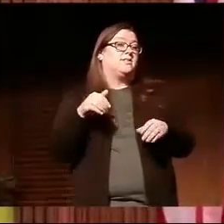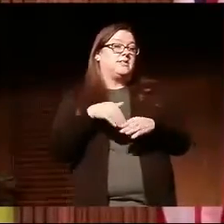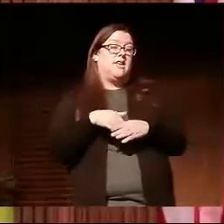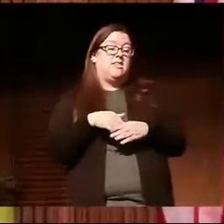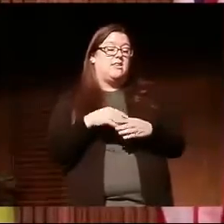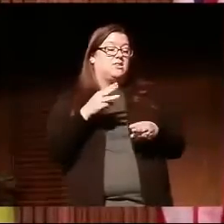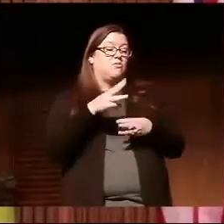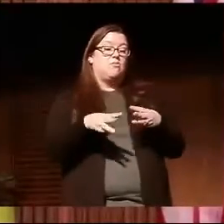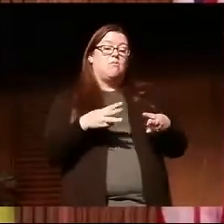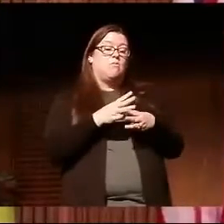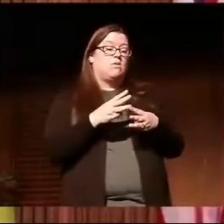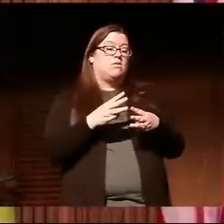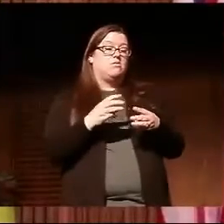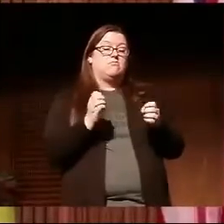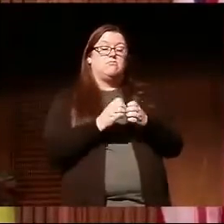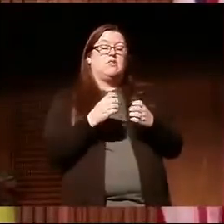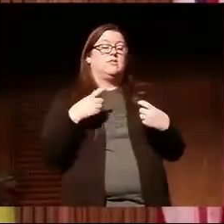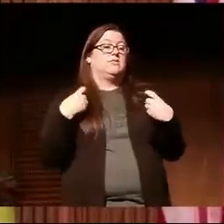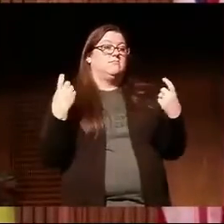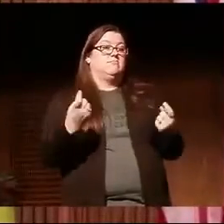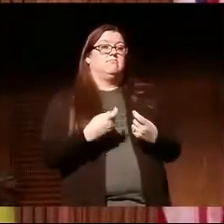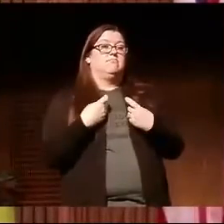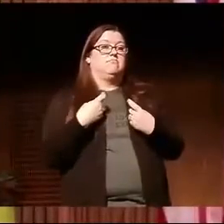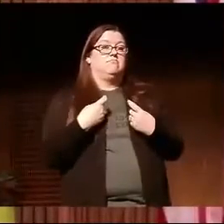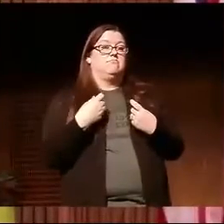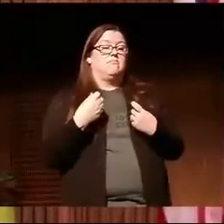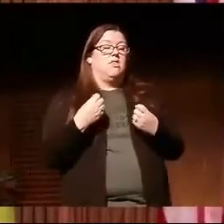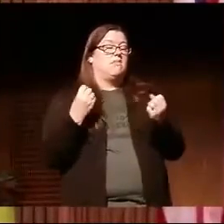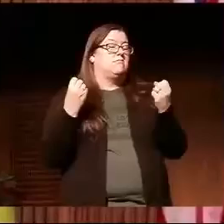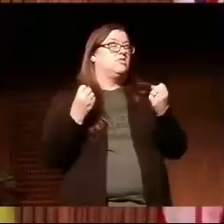are so many in this world.